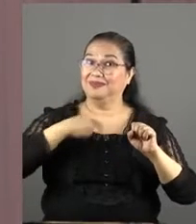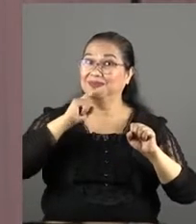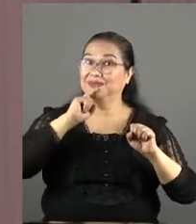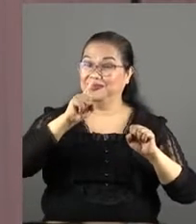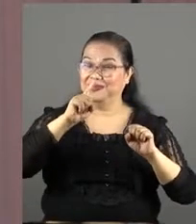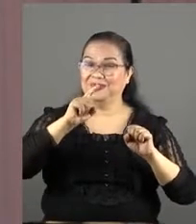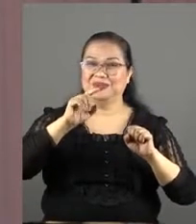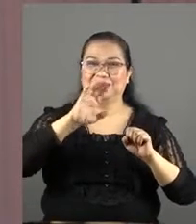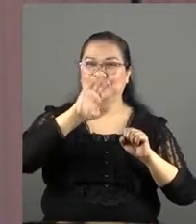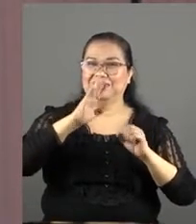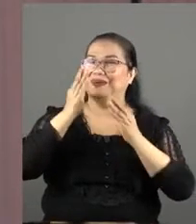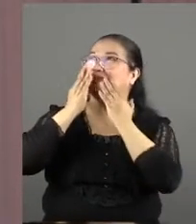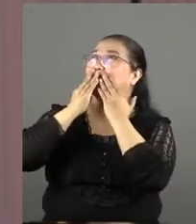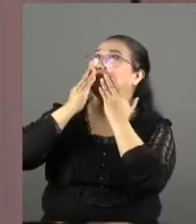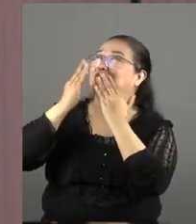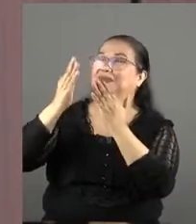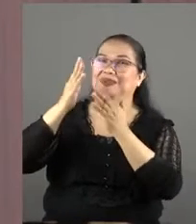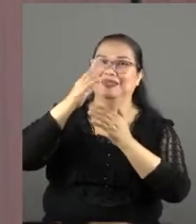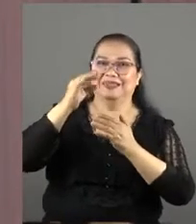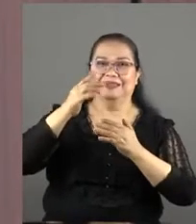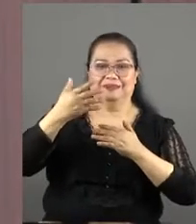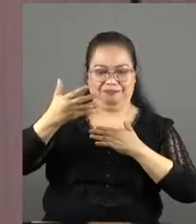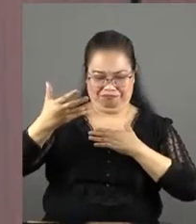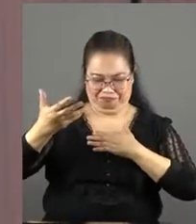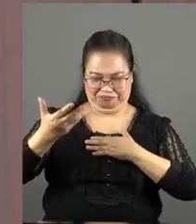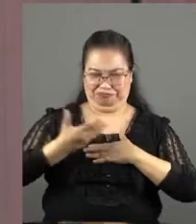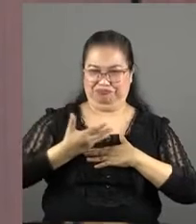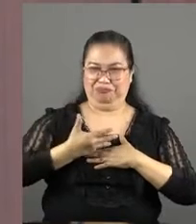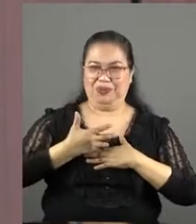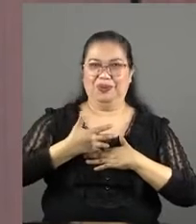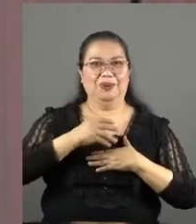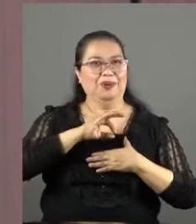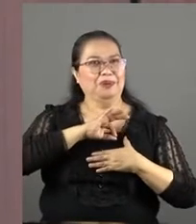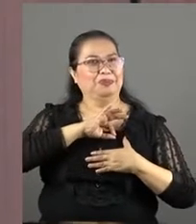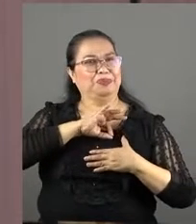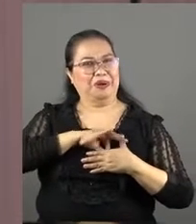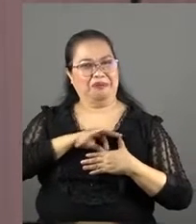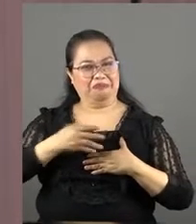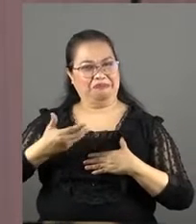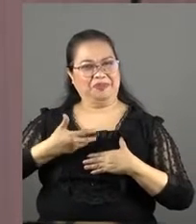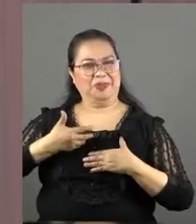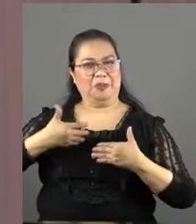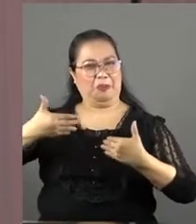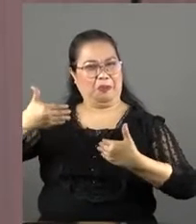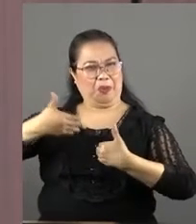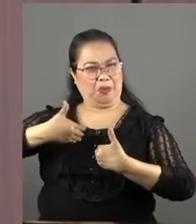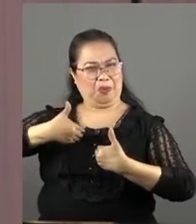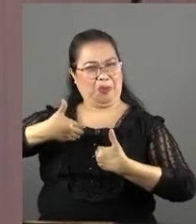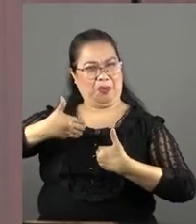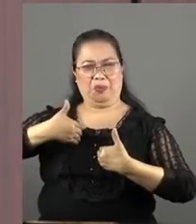really ungrateful, entitled, privileged, thinking God owes me